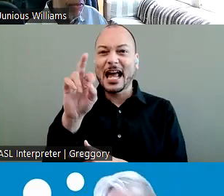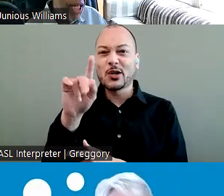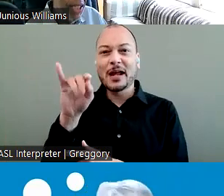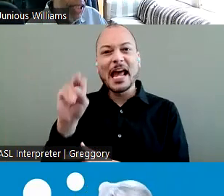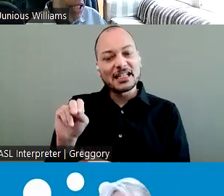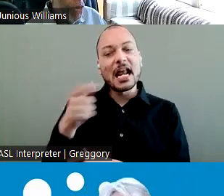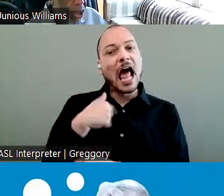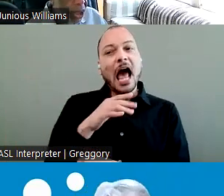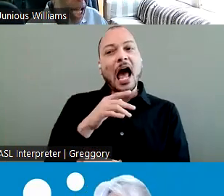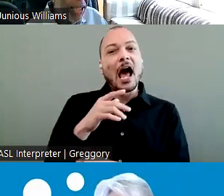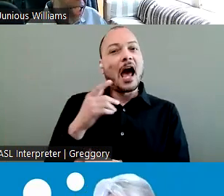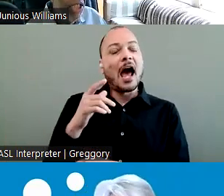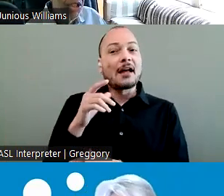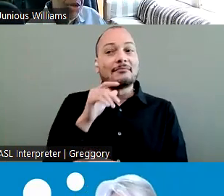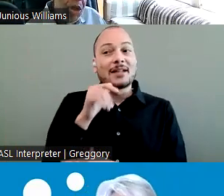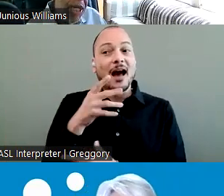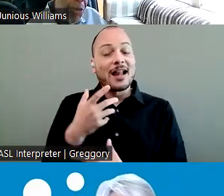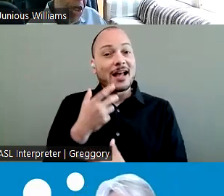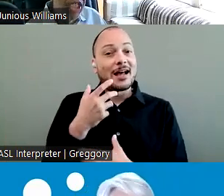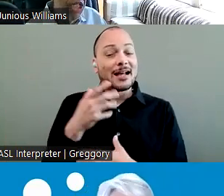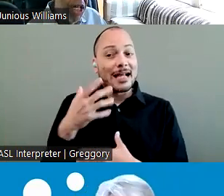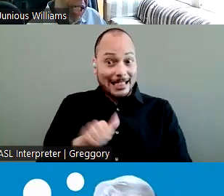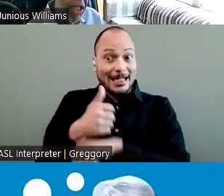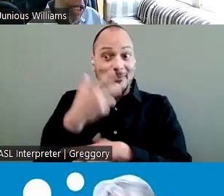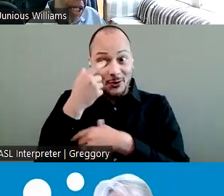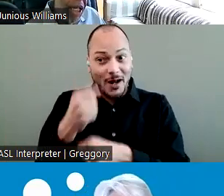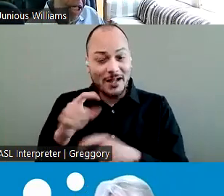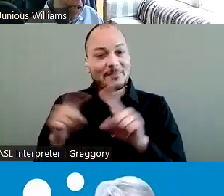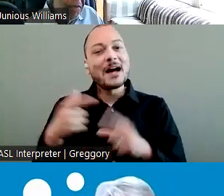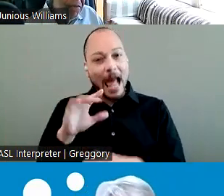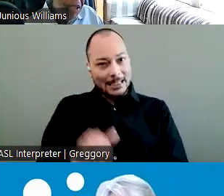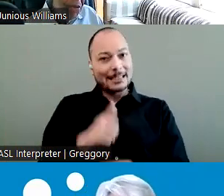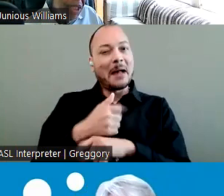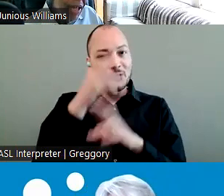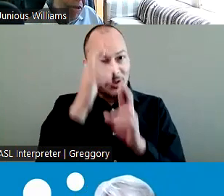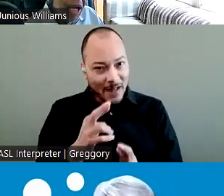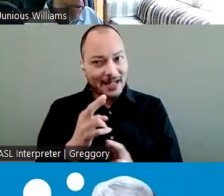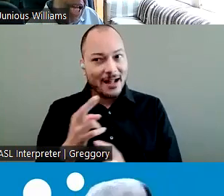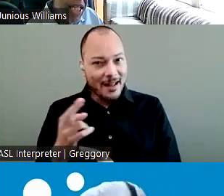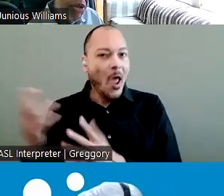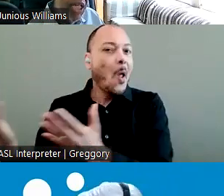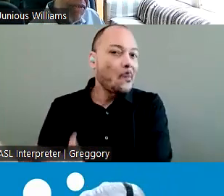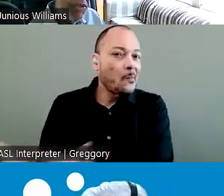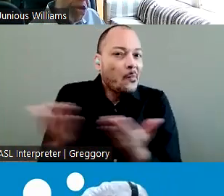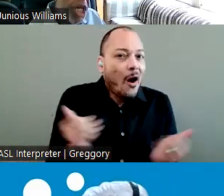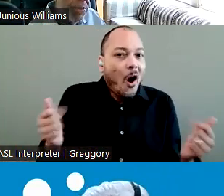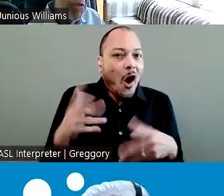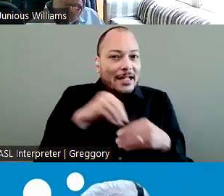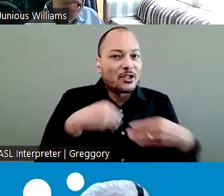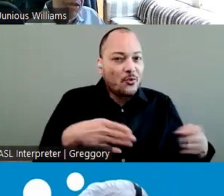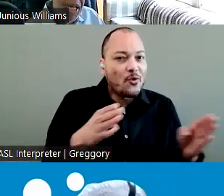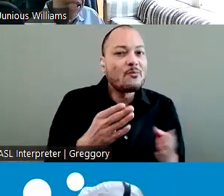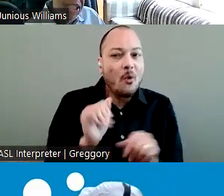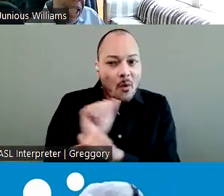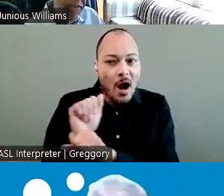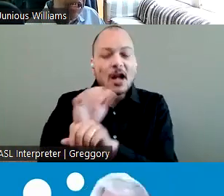respect, right? Which got us into the room and working on it. We never probably got to a level of trust, but we got